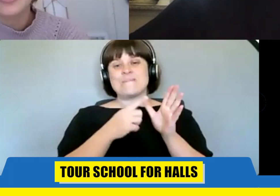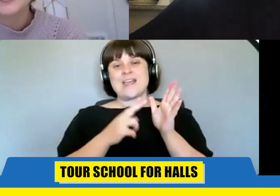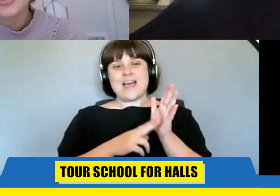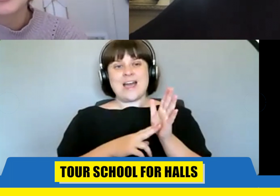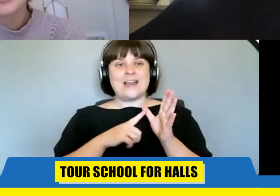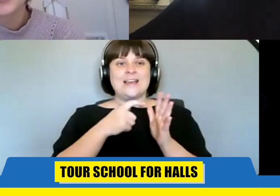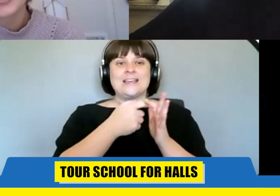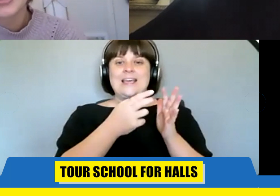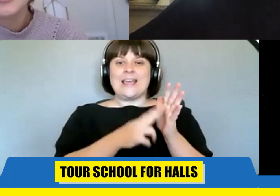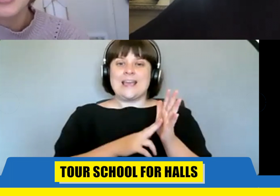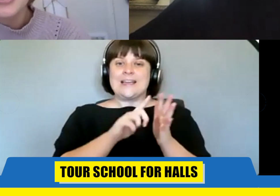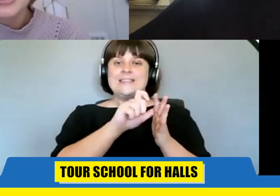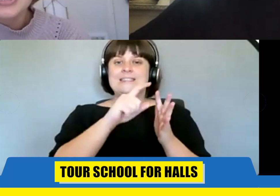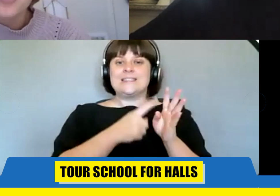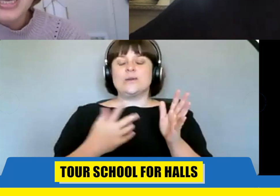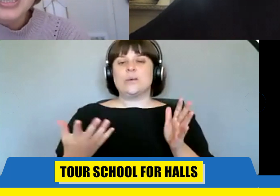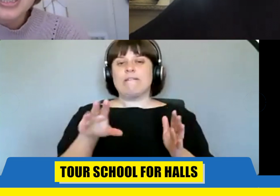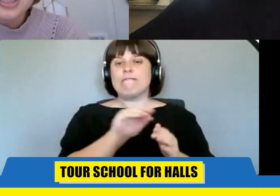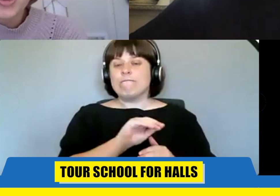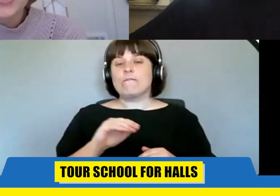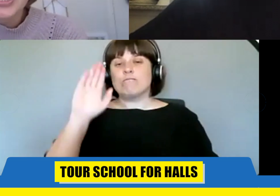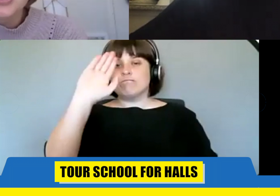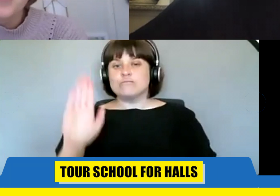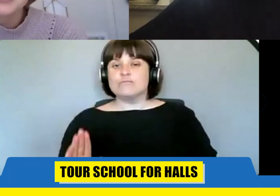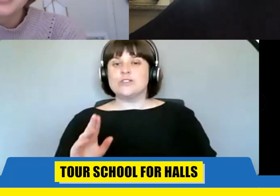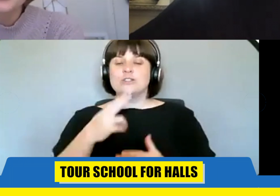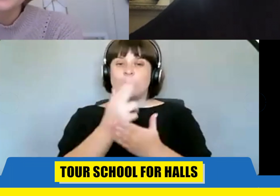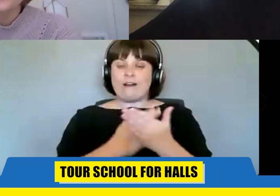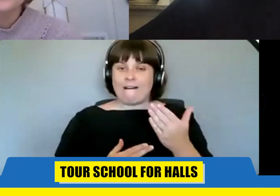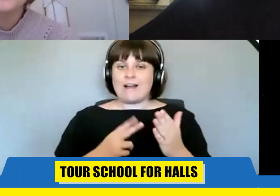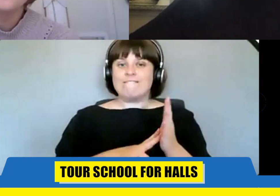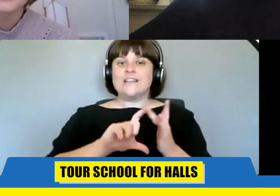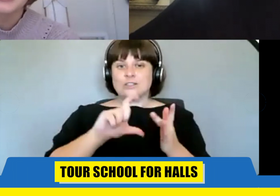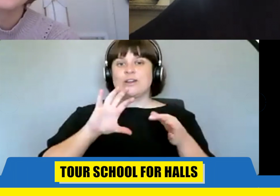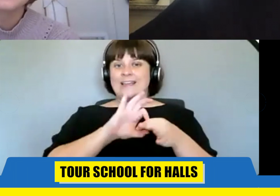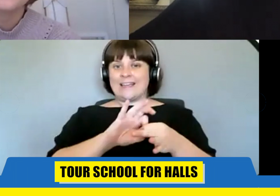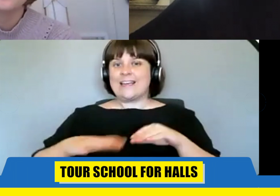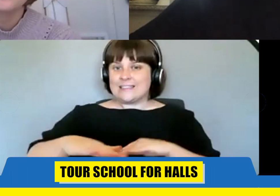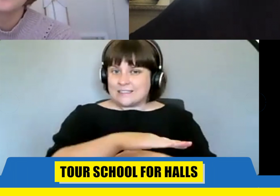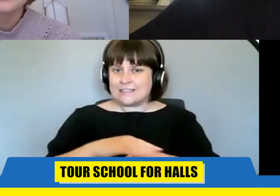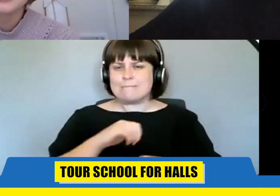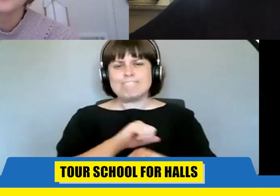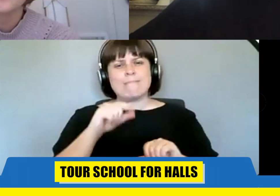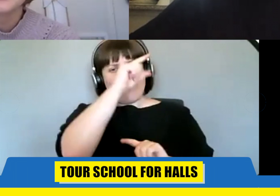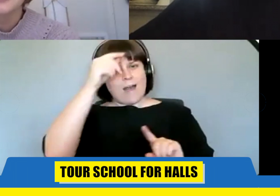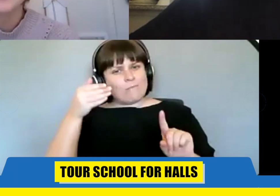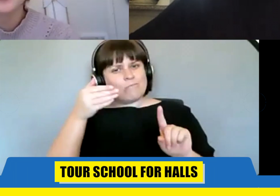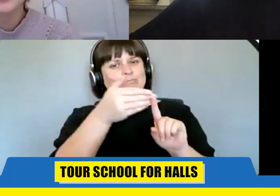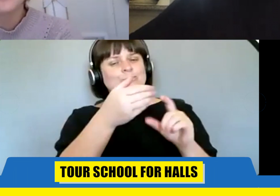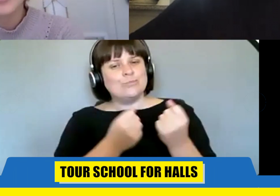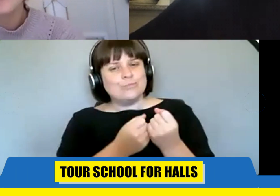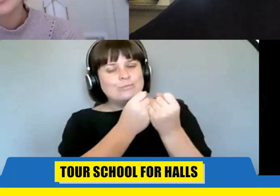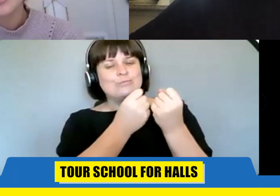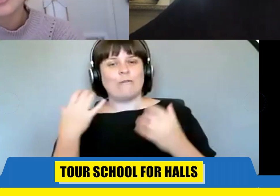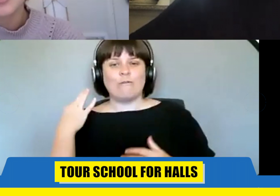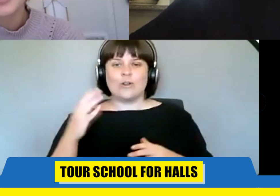at Regional Arts Victoria. Connecting Places is a touring and capacity building program that aims to support volunteer groups and